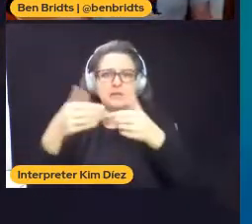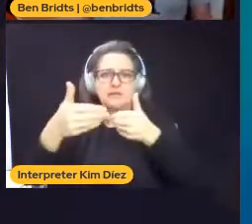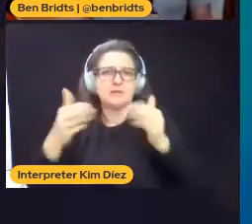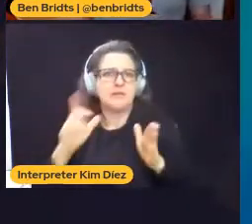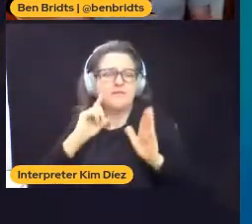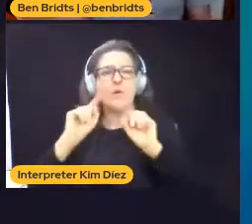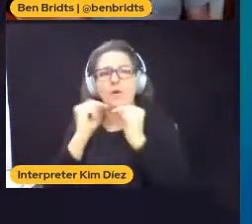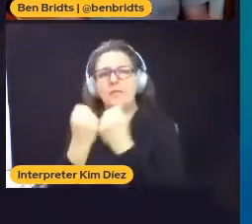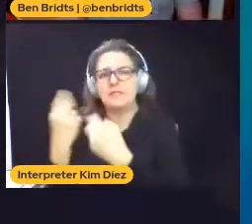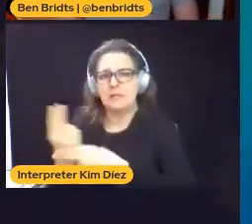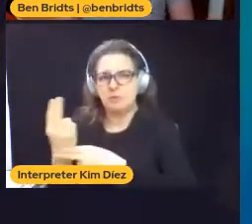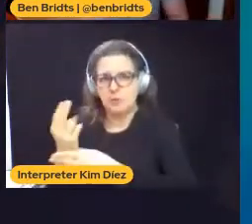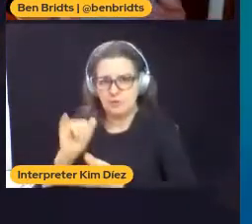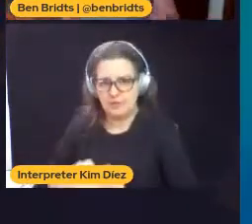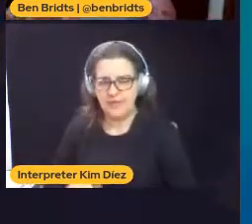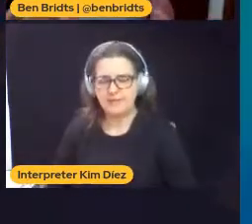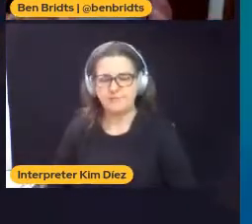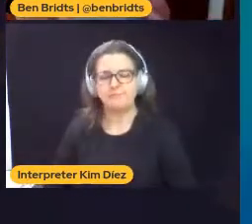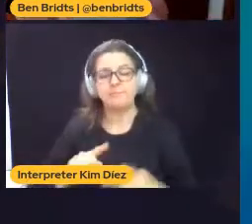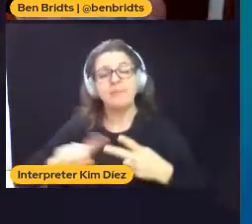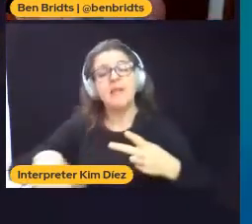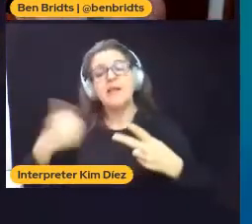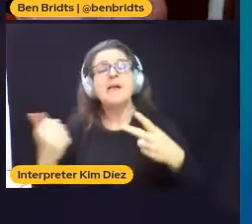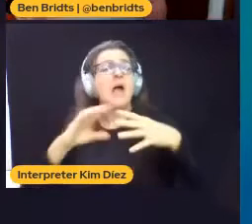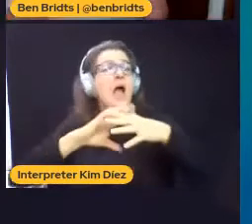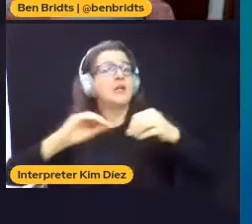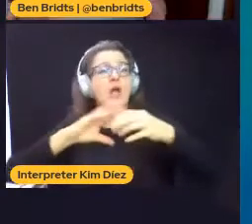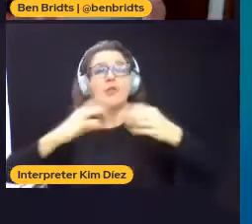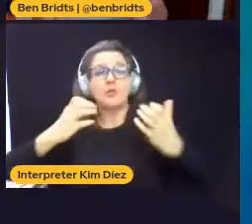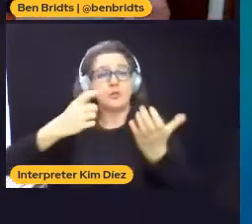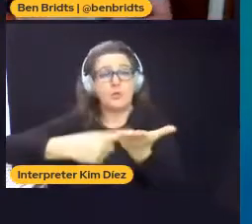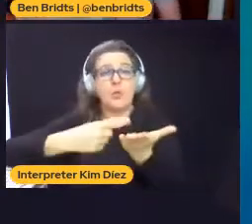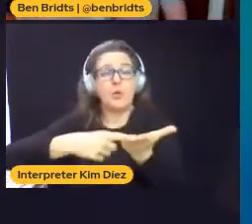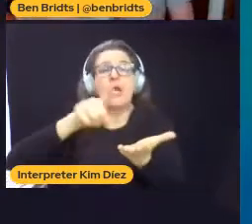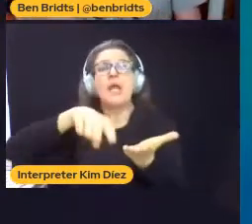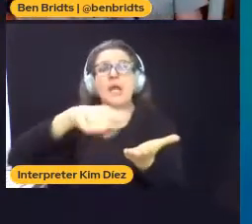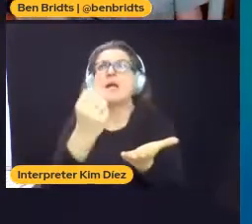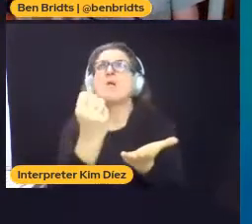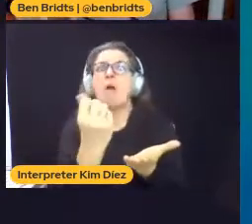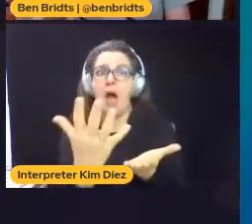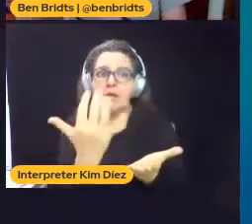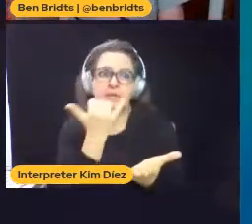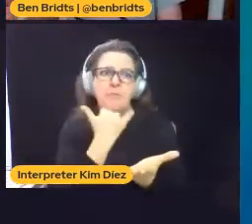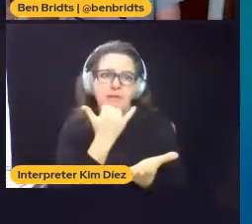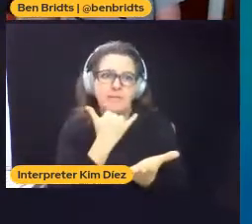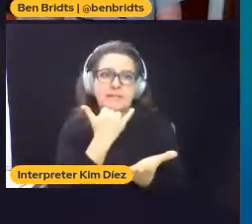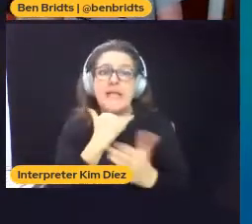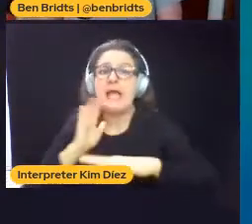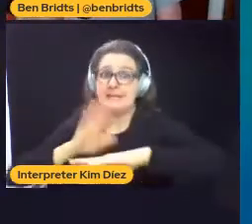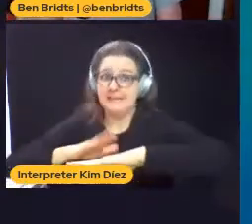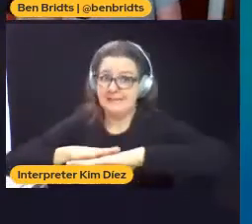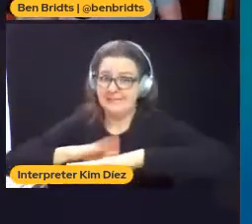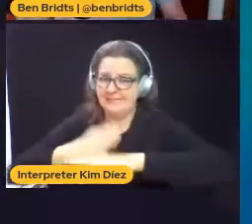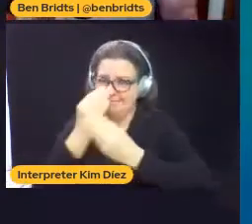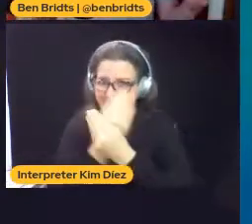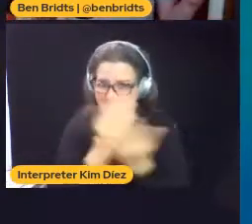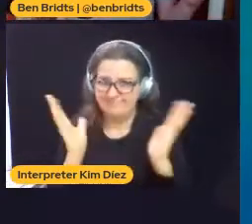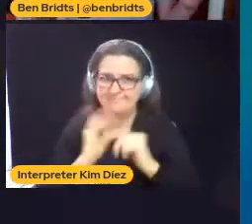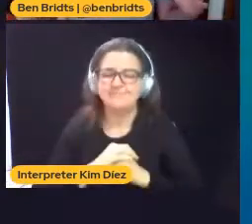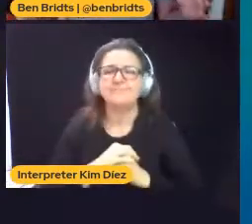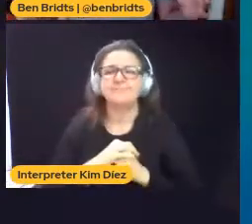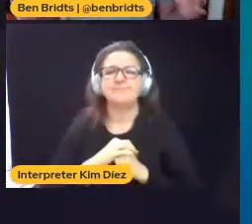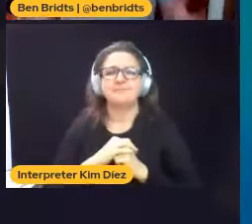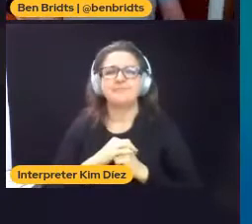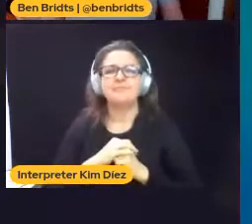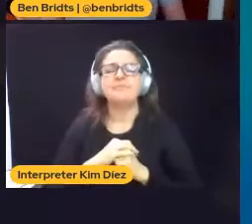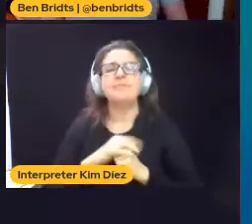Another story that I wanted to talk about, and this has multiple mistakes, spoiler alert, is